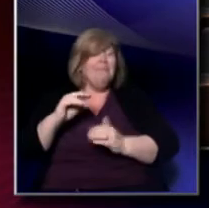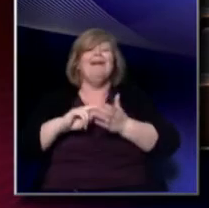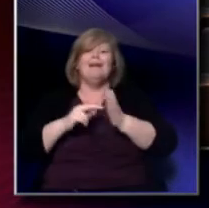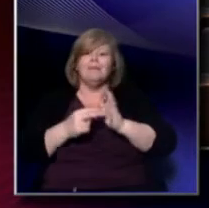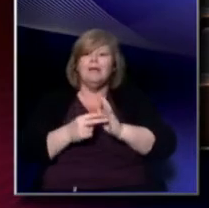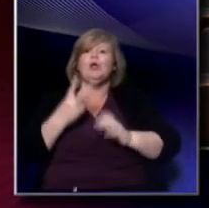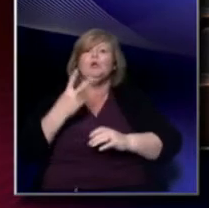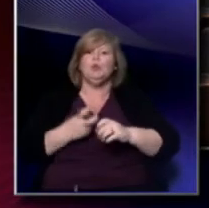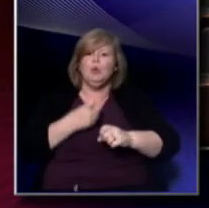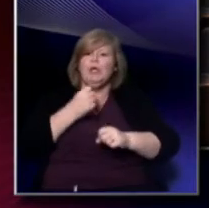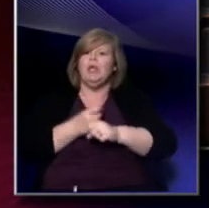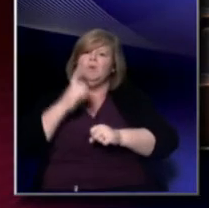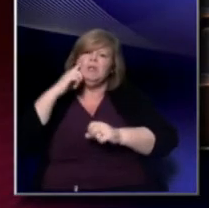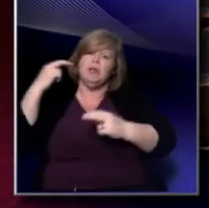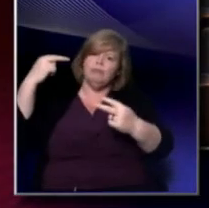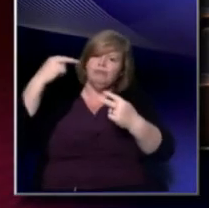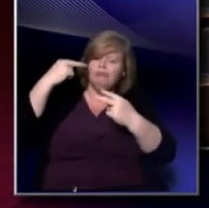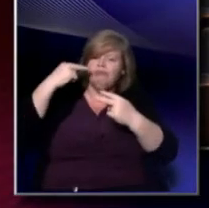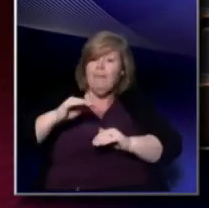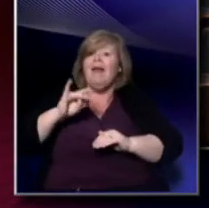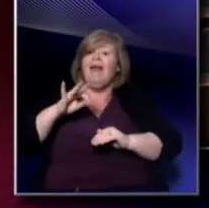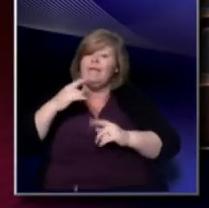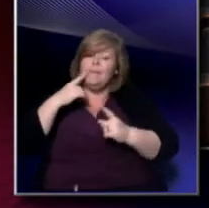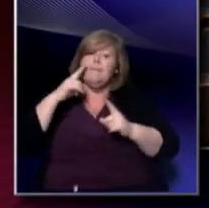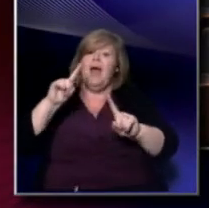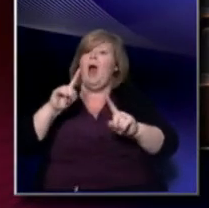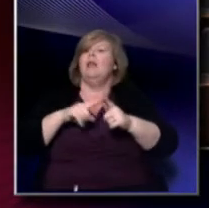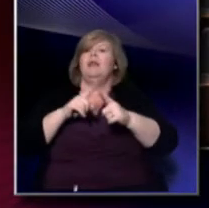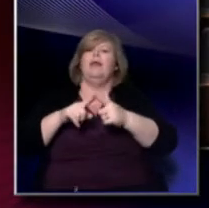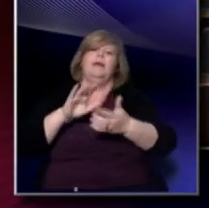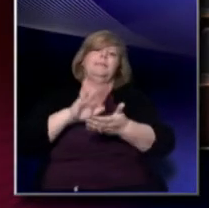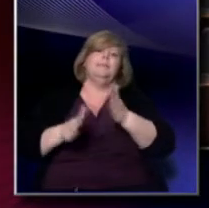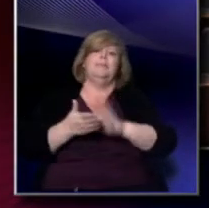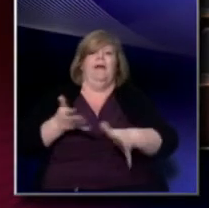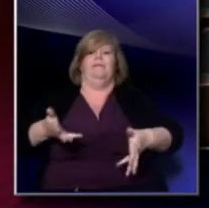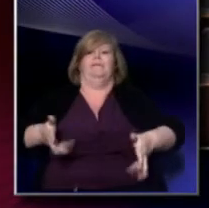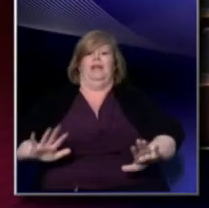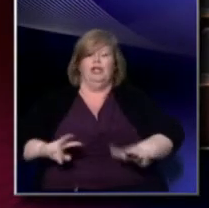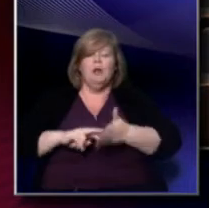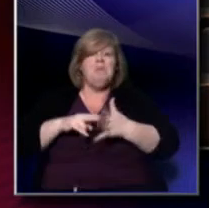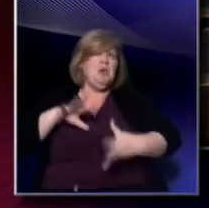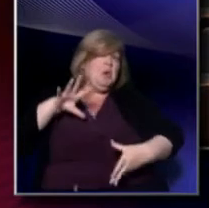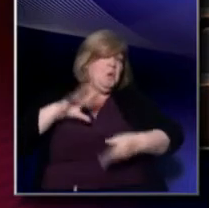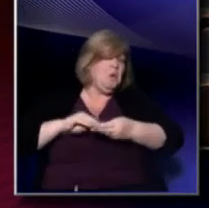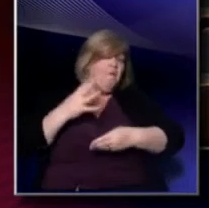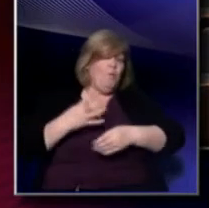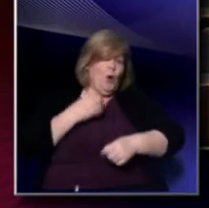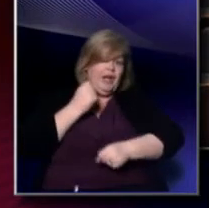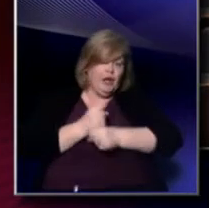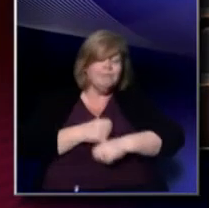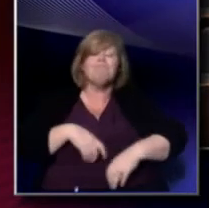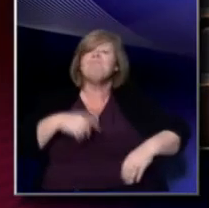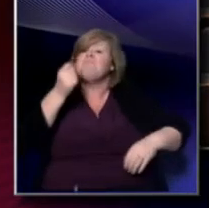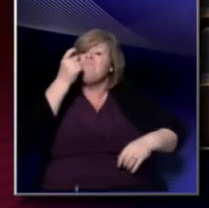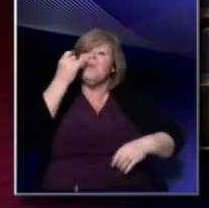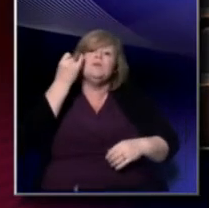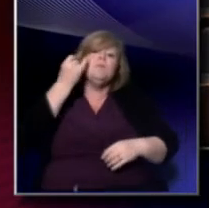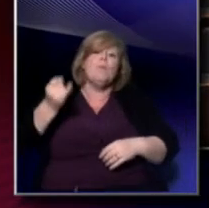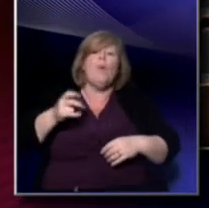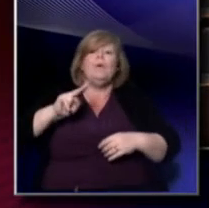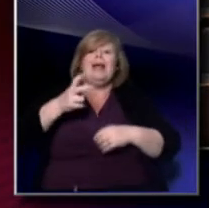of where they're tracking our progress. We have to continue, so it's a period of 4 years total. If after the end of that second